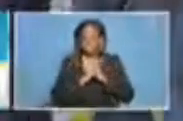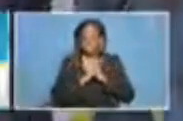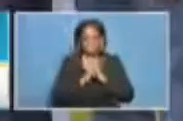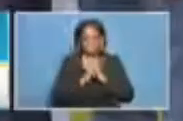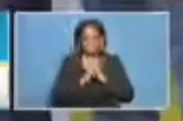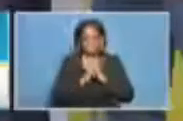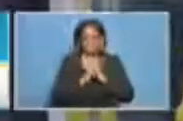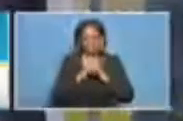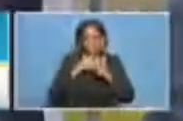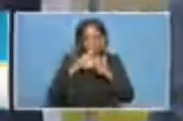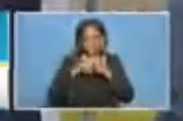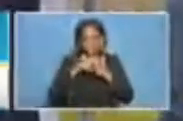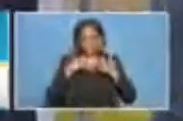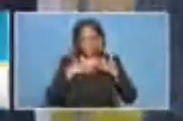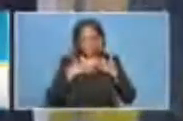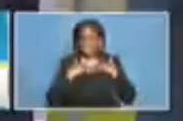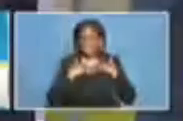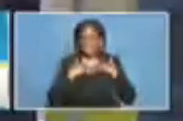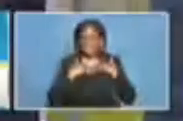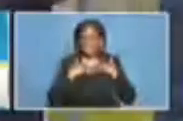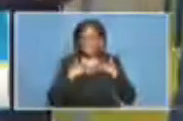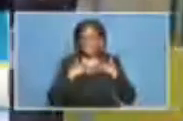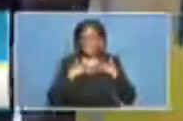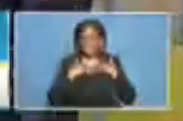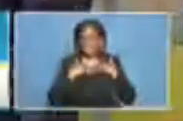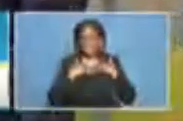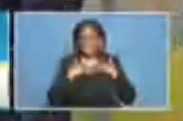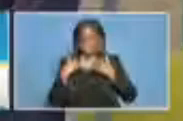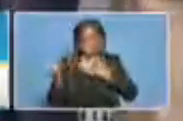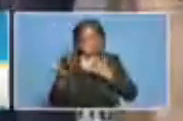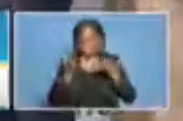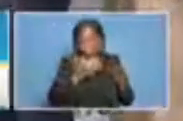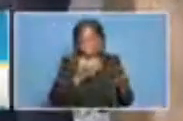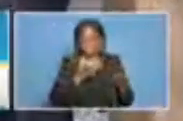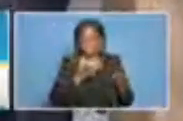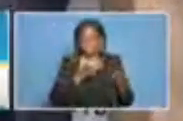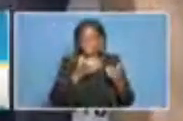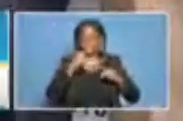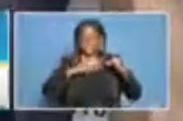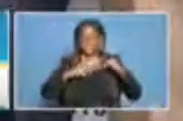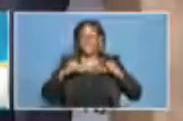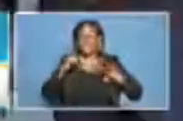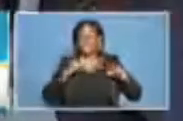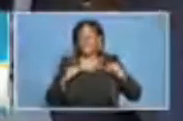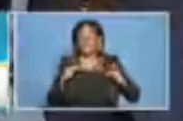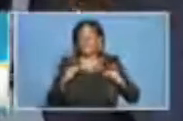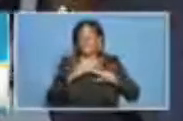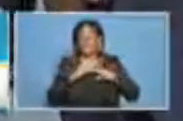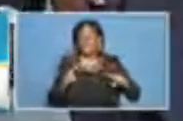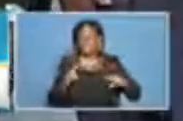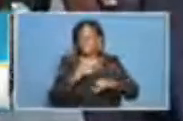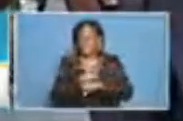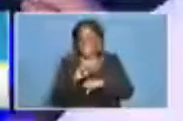For Family Island, companies thrilled to be able to bring work and spark economic activity on their respective islands. The group, a part